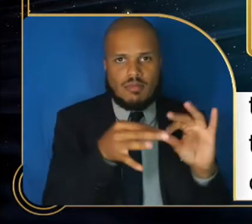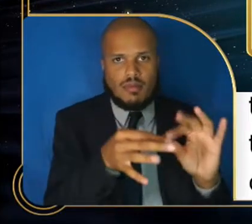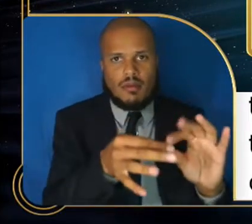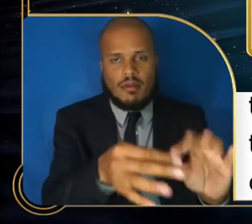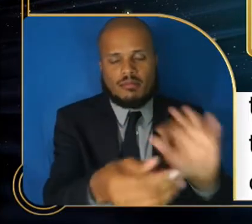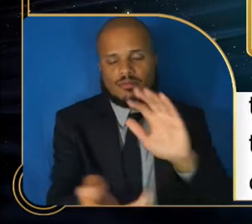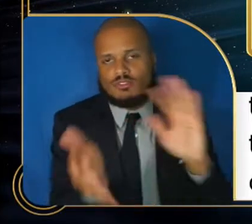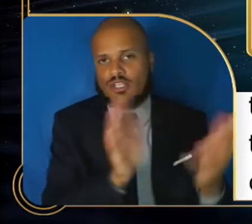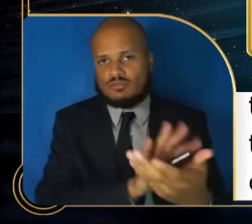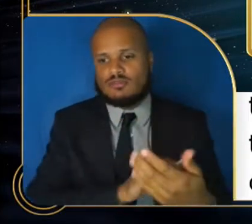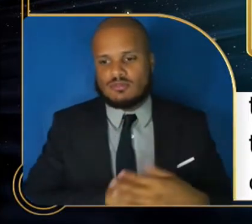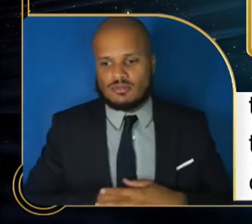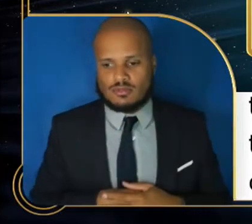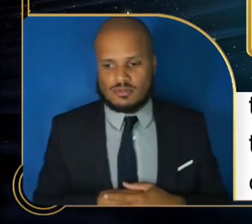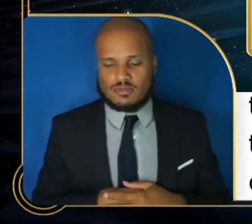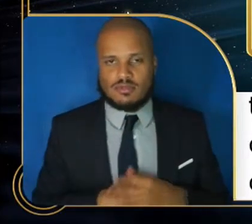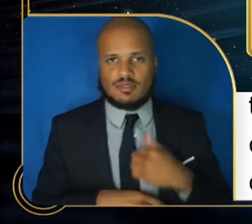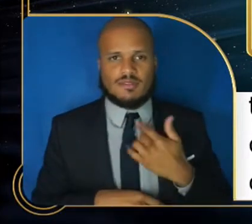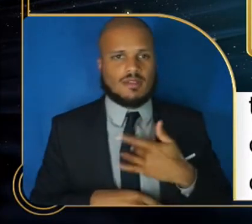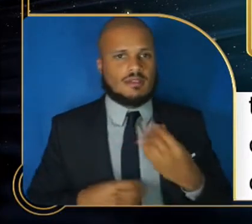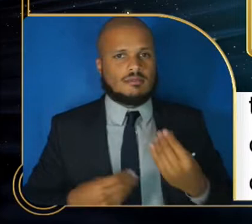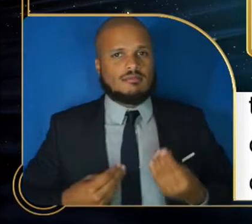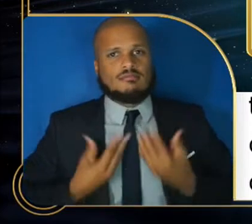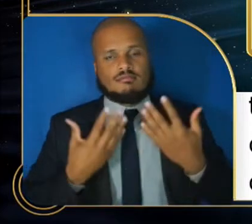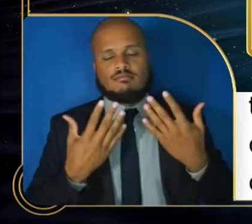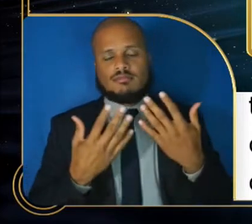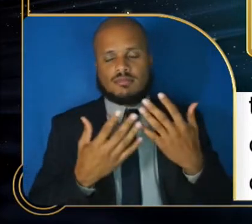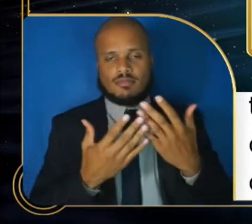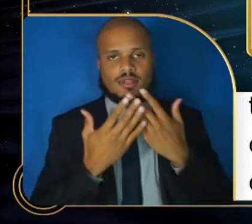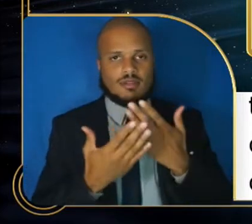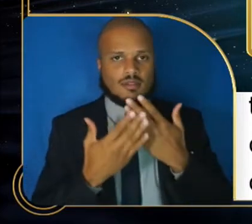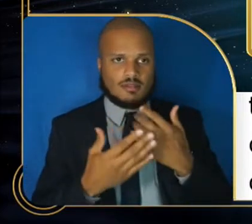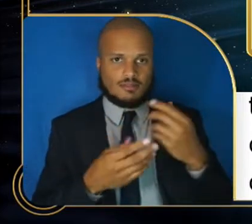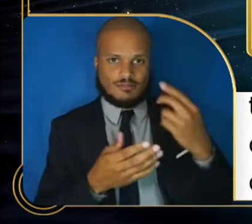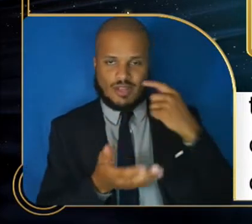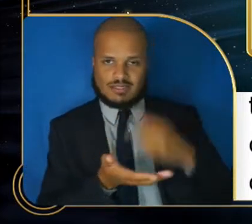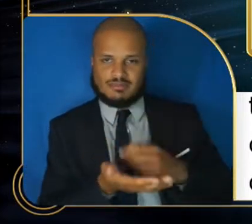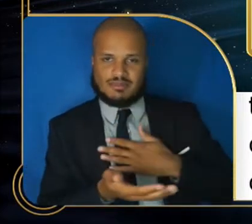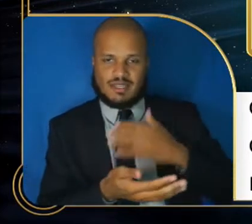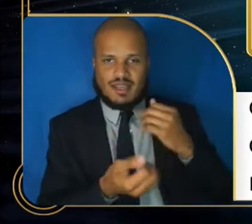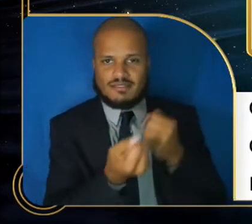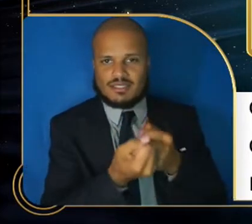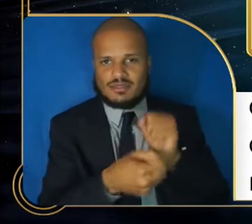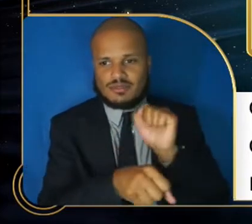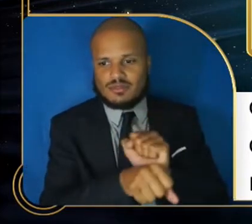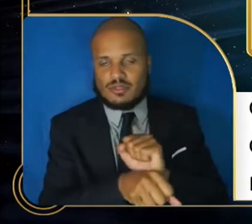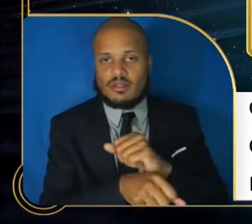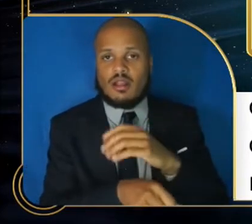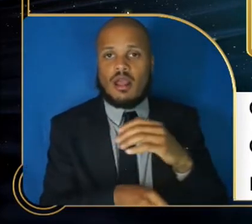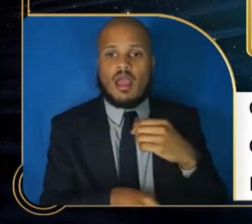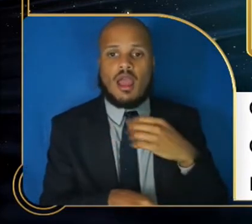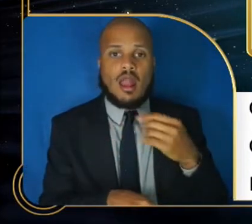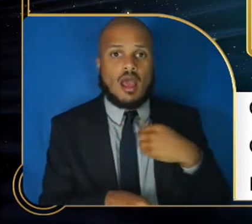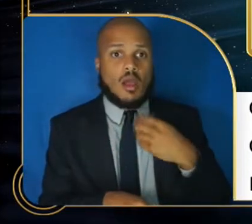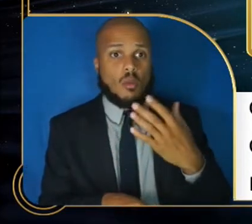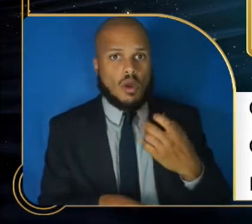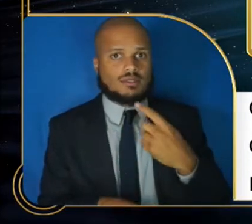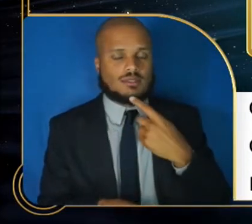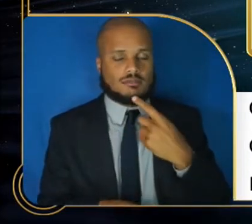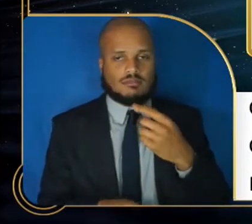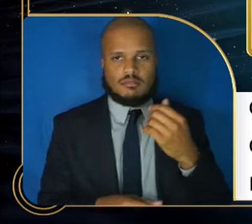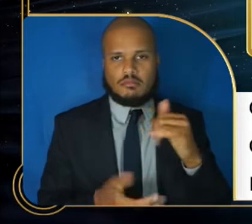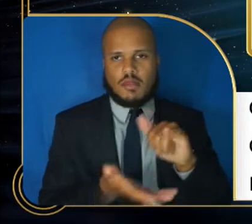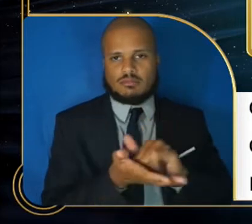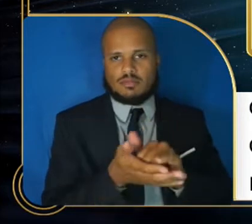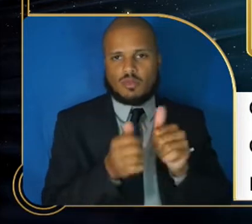change. So I feel immense gratitude in being recognized for my advocacy work. And I want to name that it would not be possible without the people who